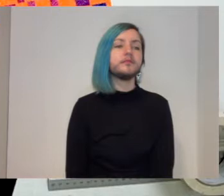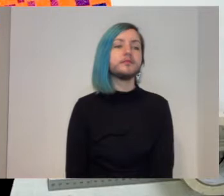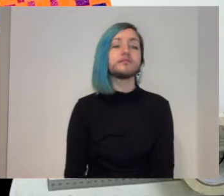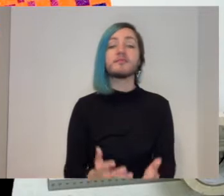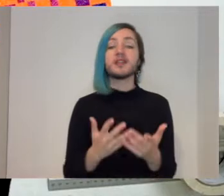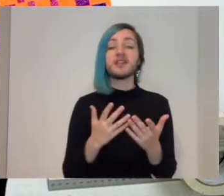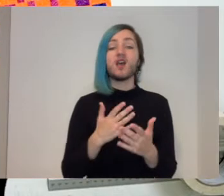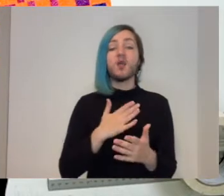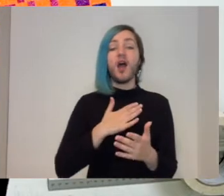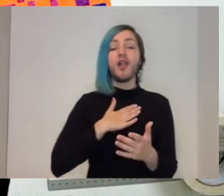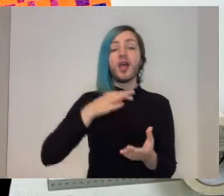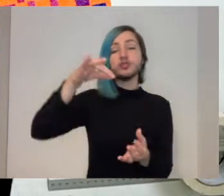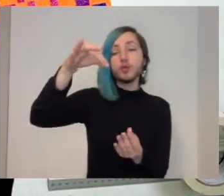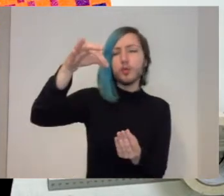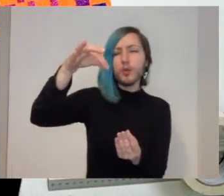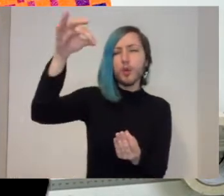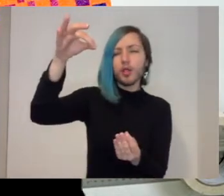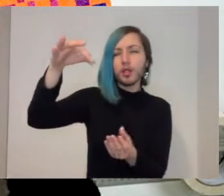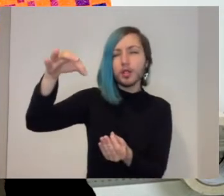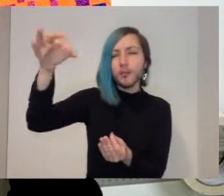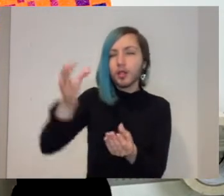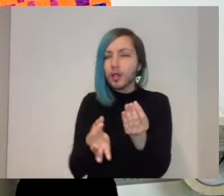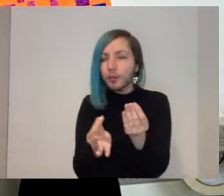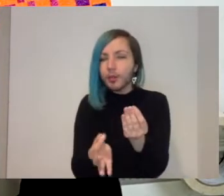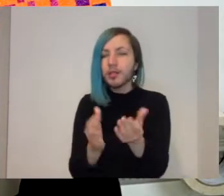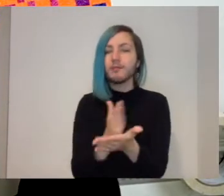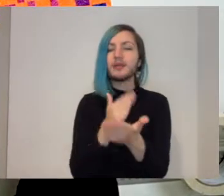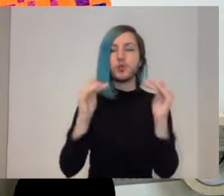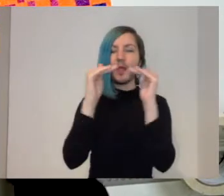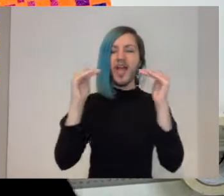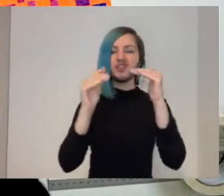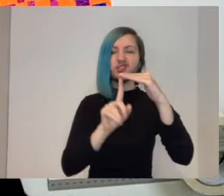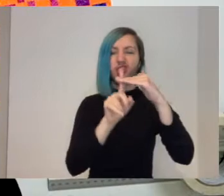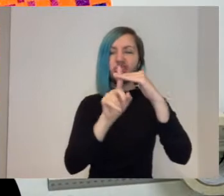I just like to pull the edges so that we're even at each end.